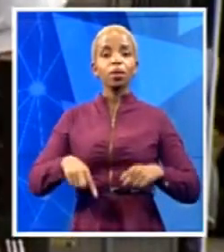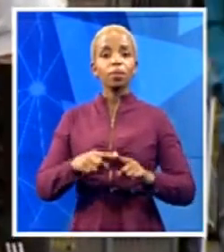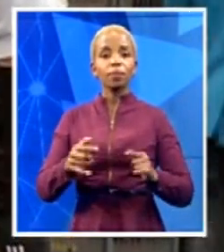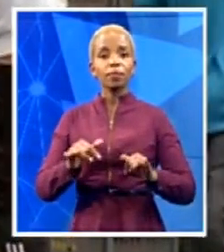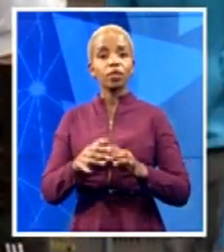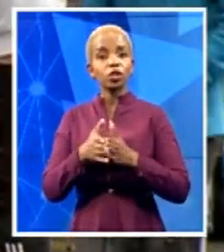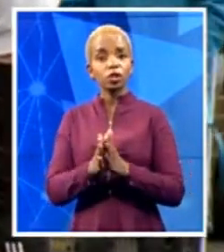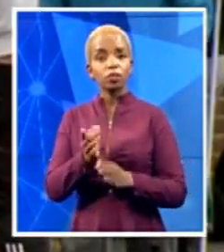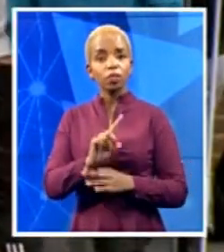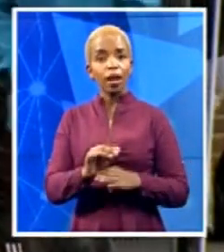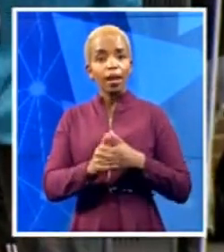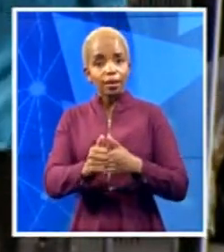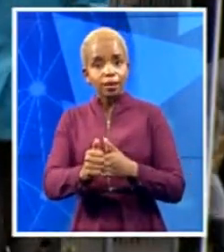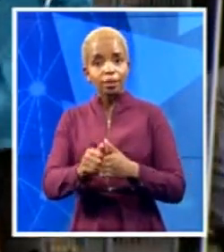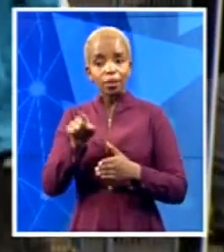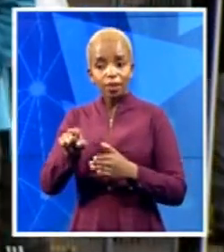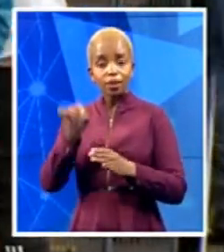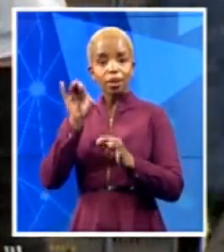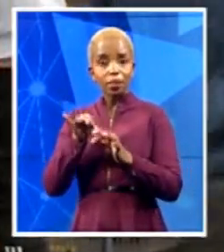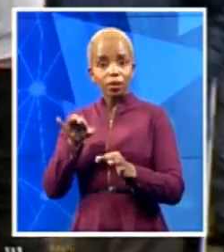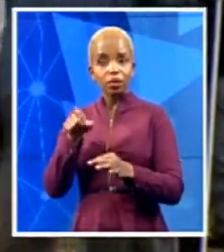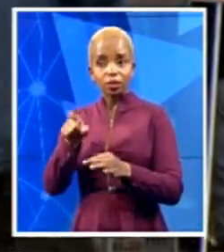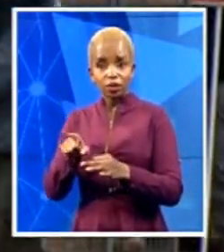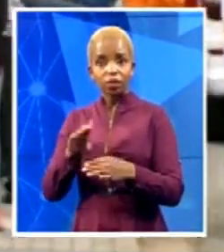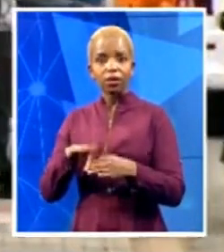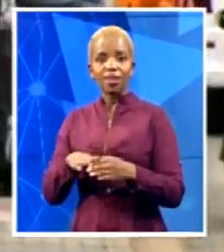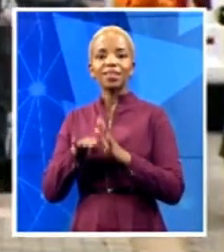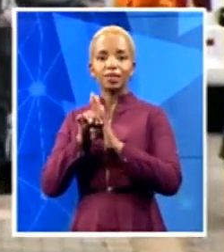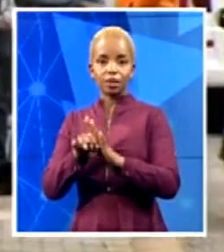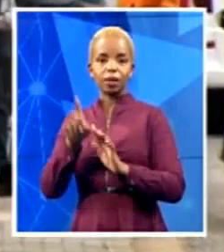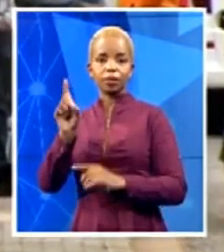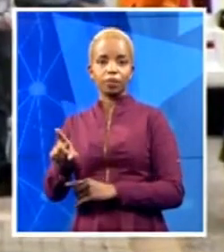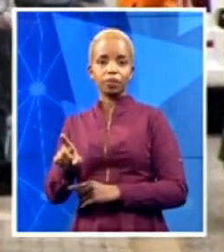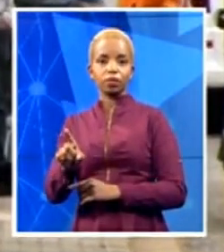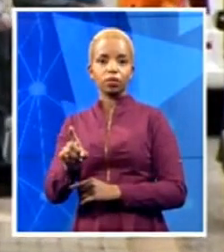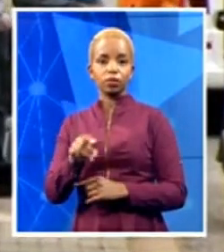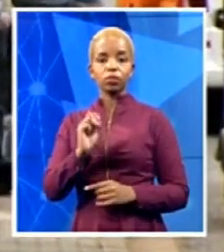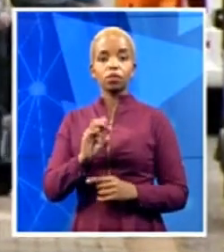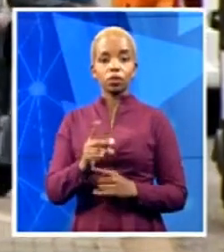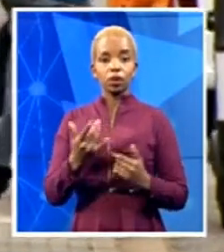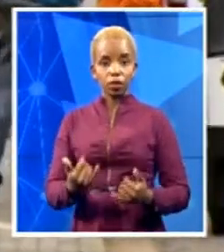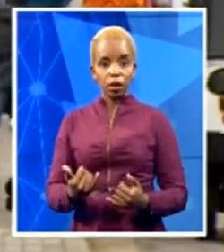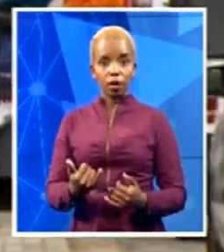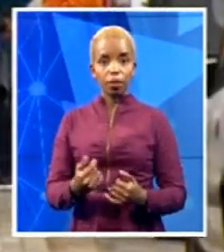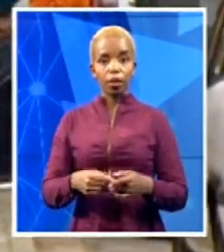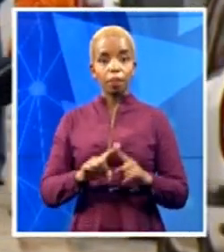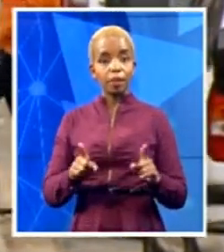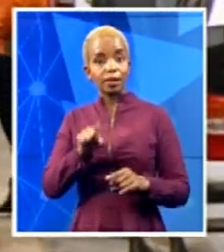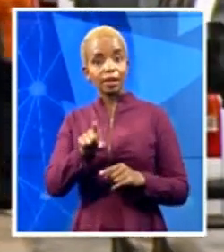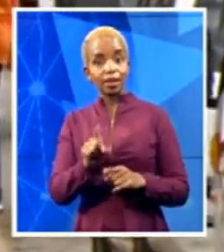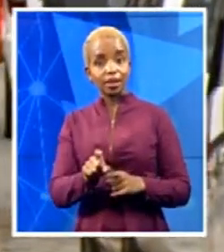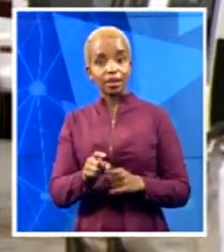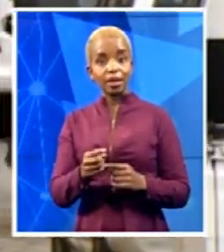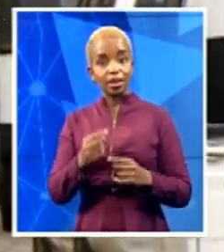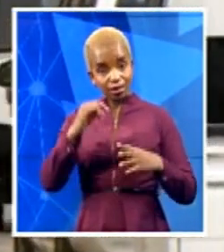been absolutely exemplary. Now we need to help the president, right, as business, to say this is the way in which president we believe this thing can